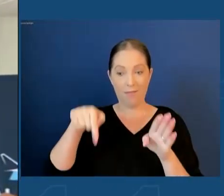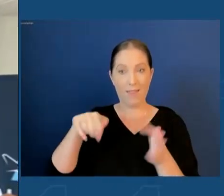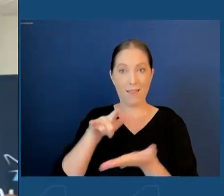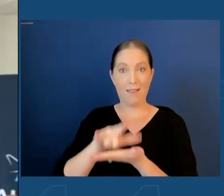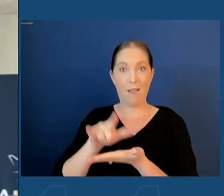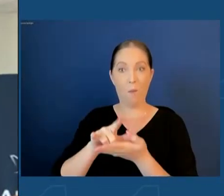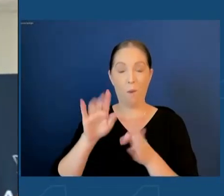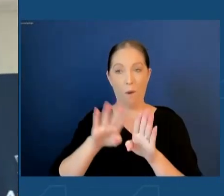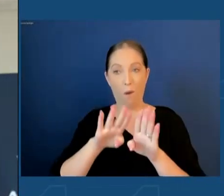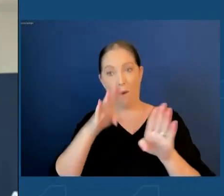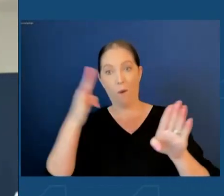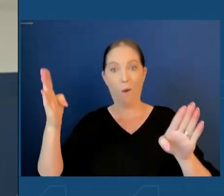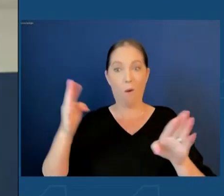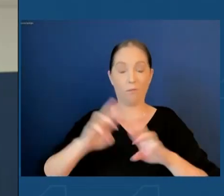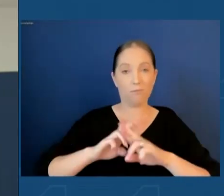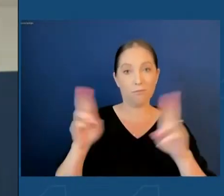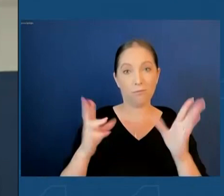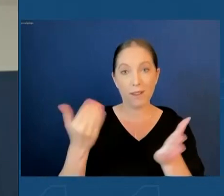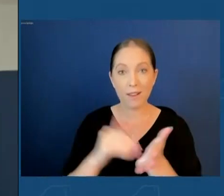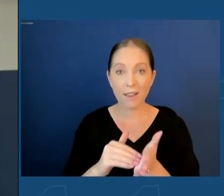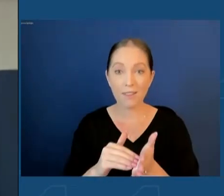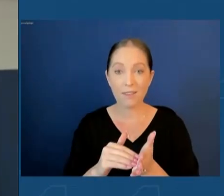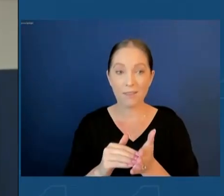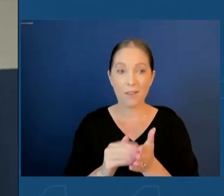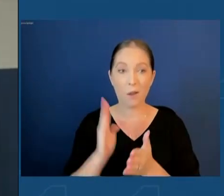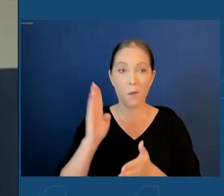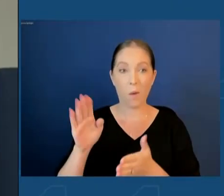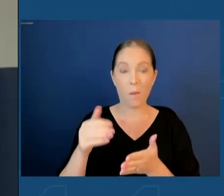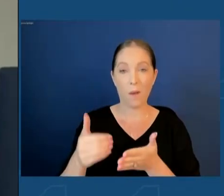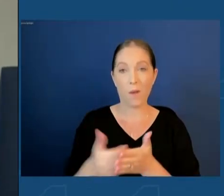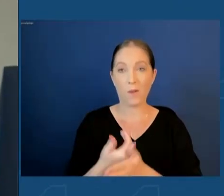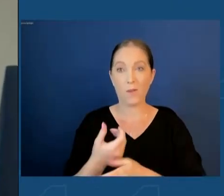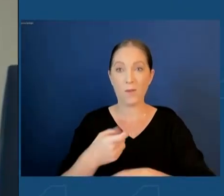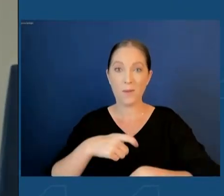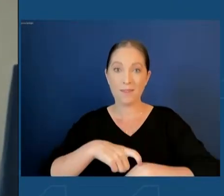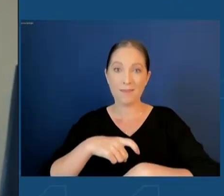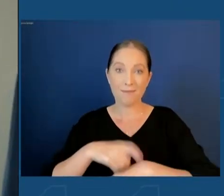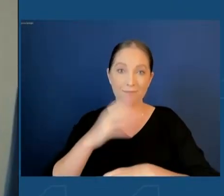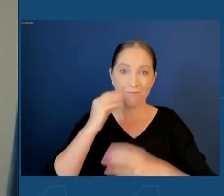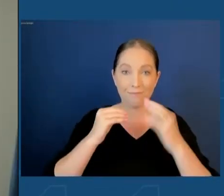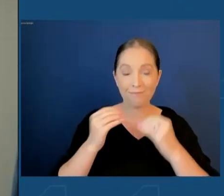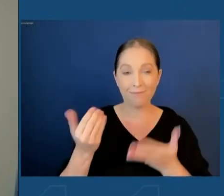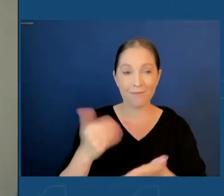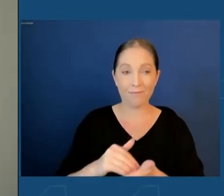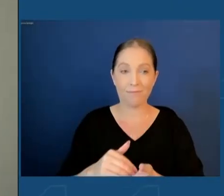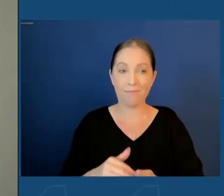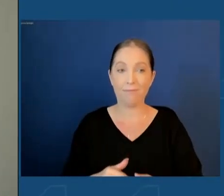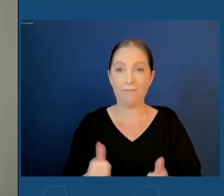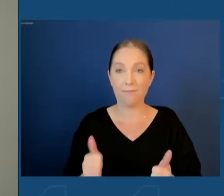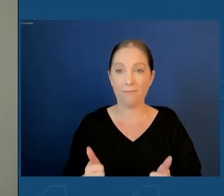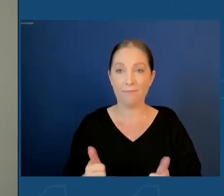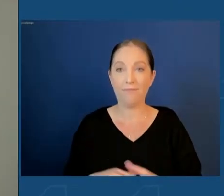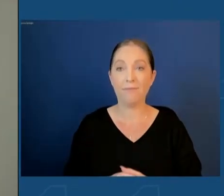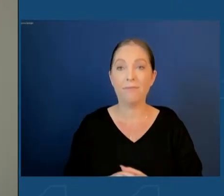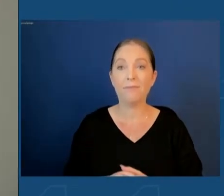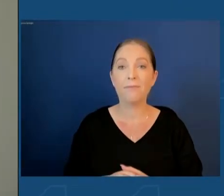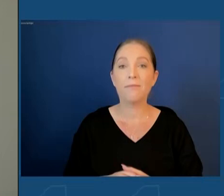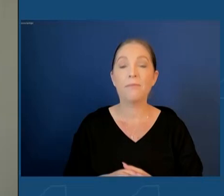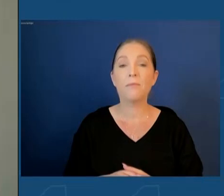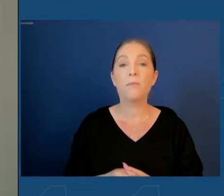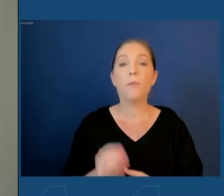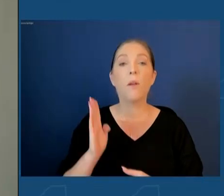it'll herald in a new era, an era based on the confidence of a region that